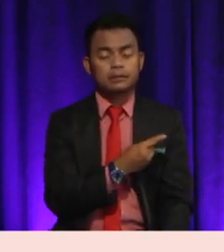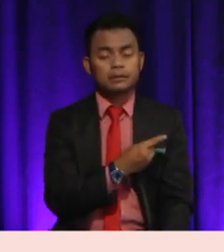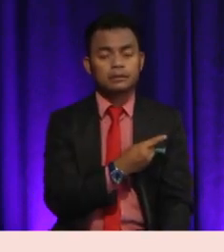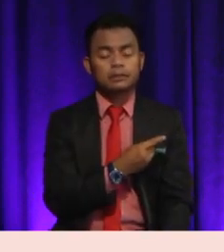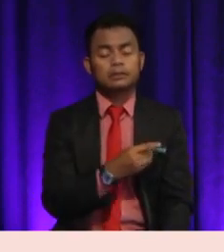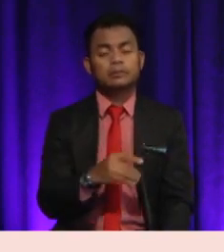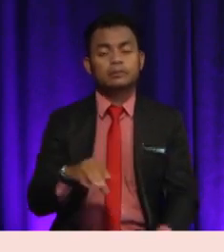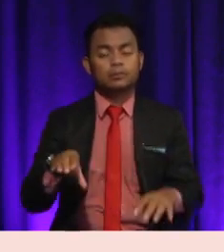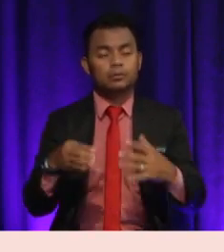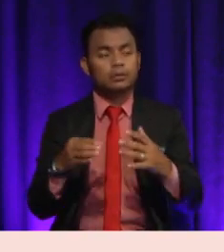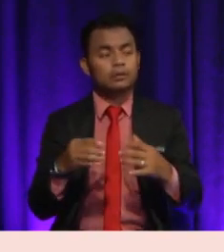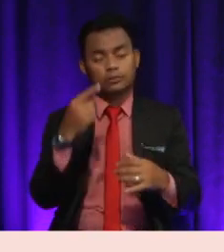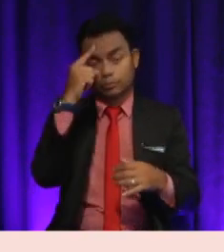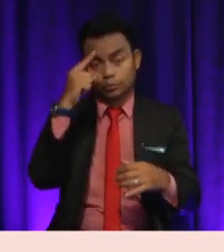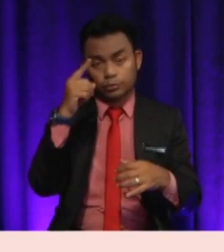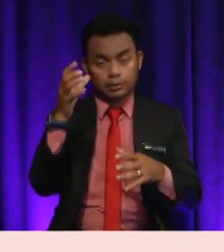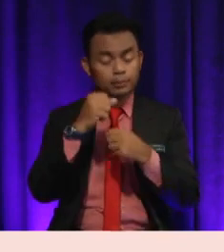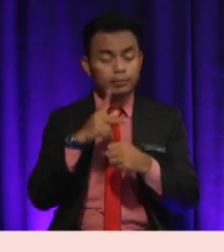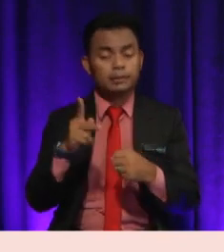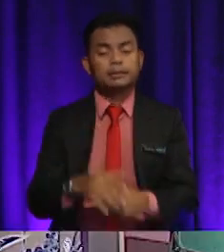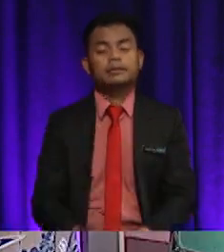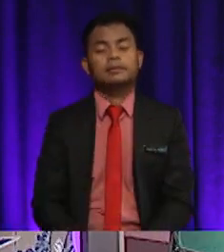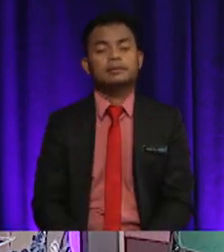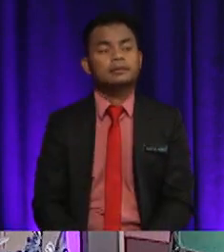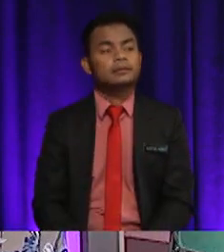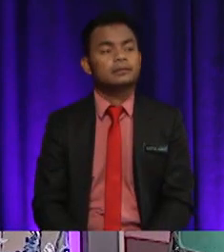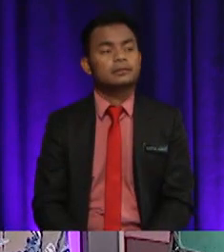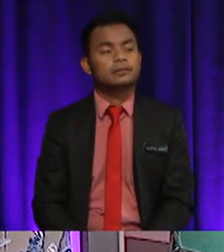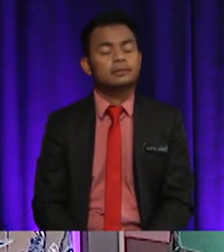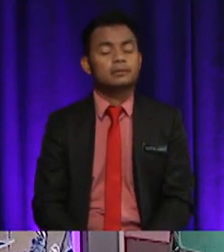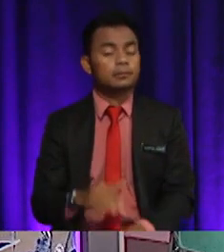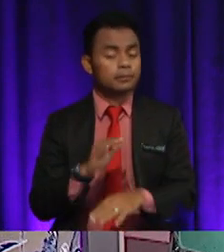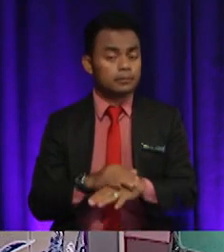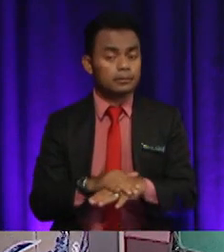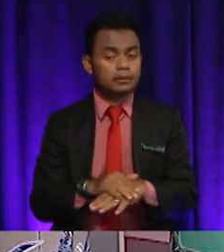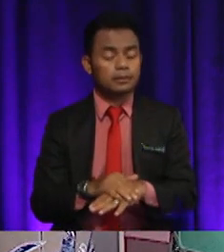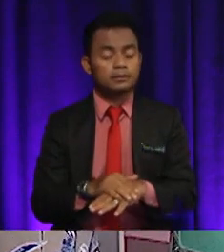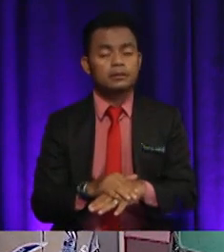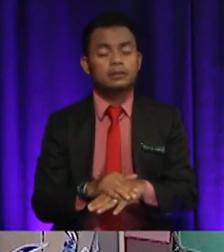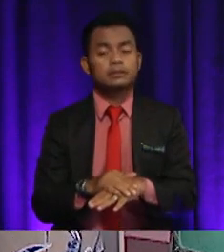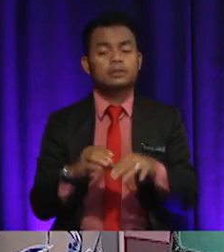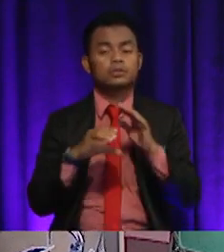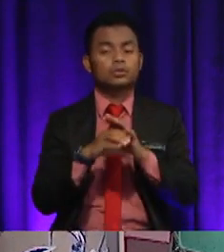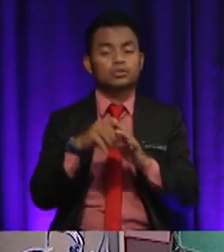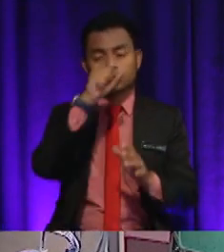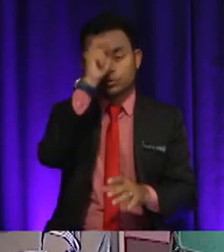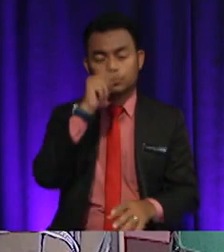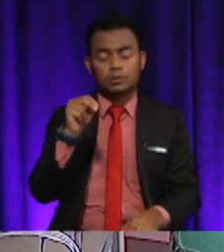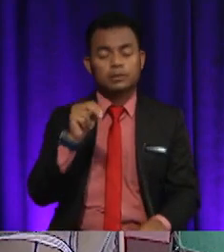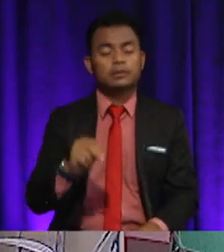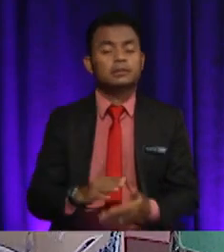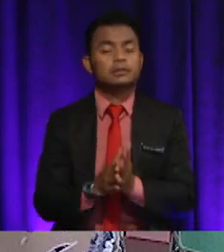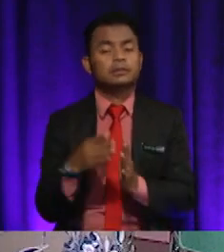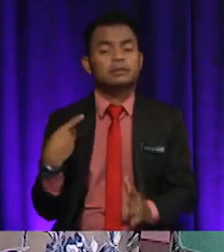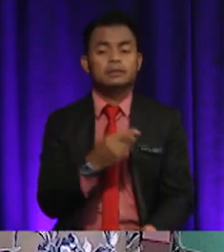options in the text. Because our reading comprehension question, it's a multiple choice question. So you would have to compare it with